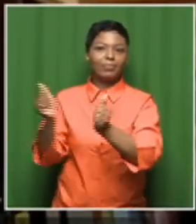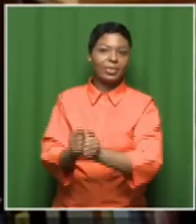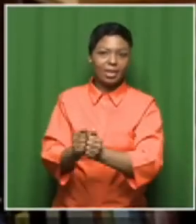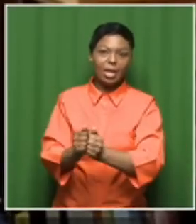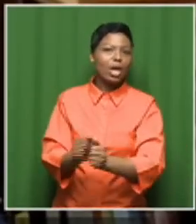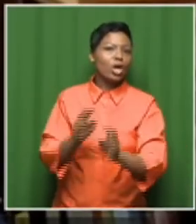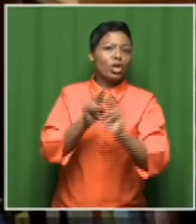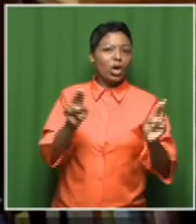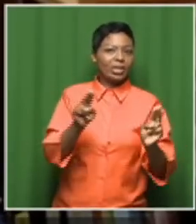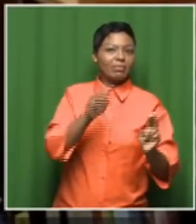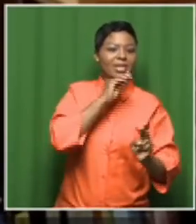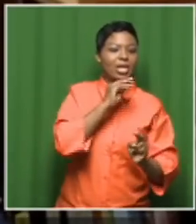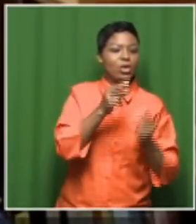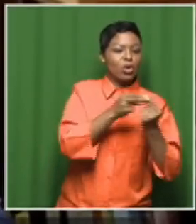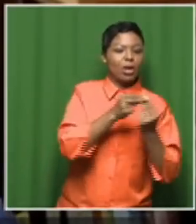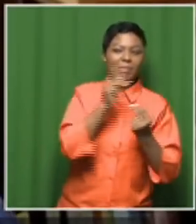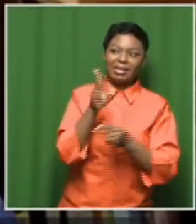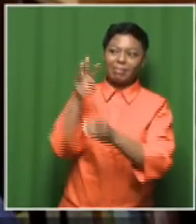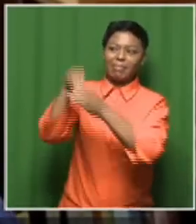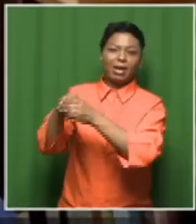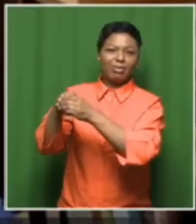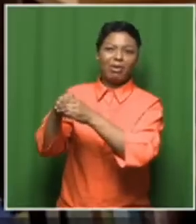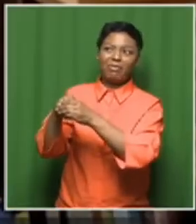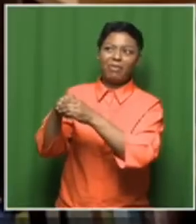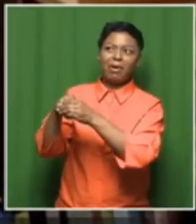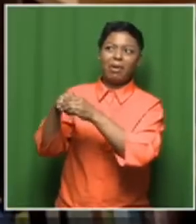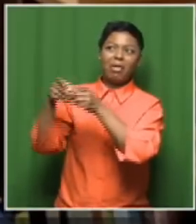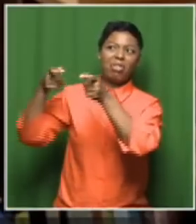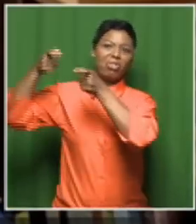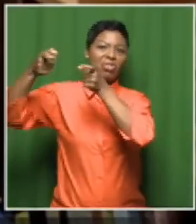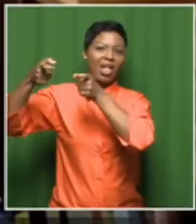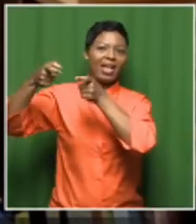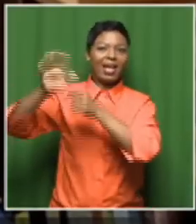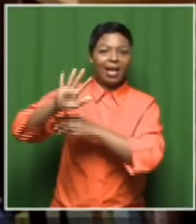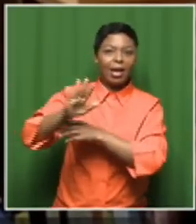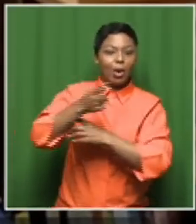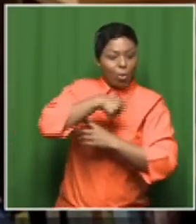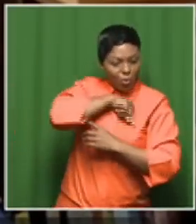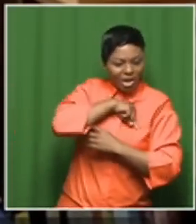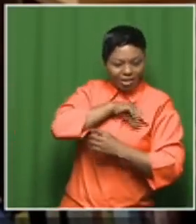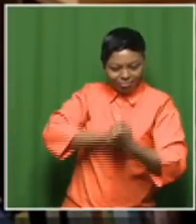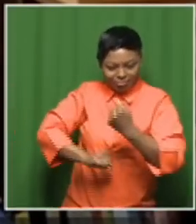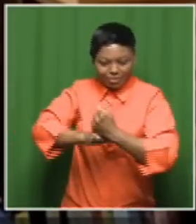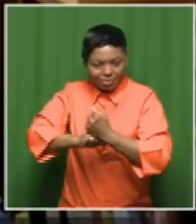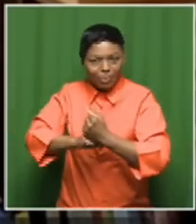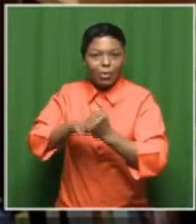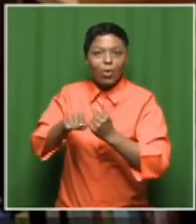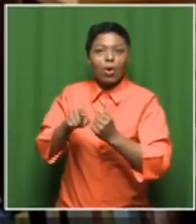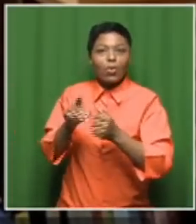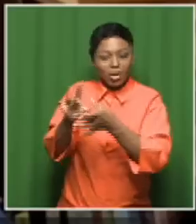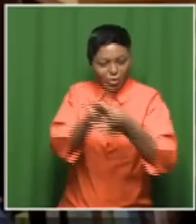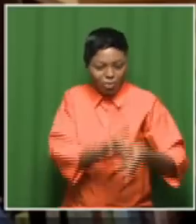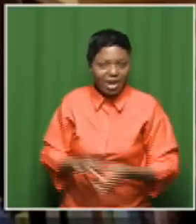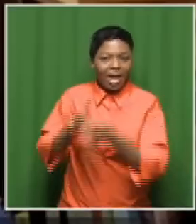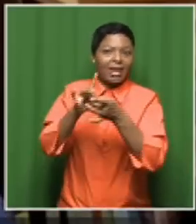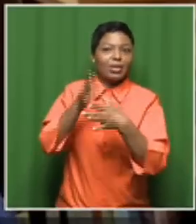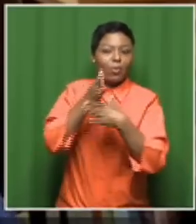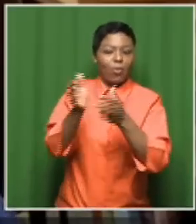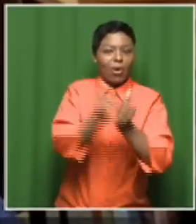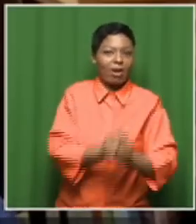become part of you, because we are unite workers as workers, irrespective of race, creed,